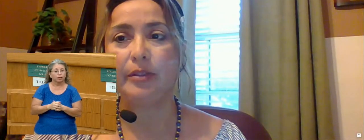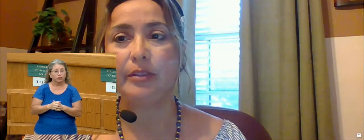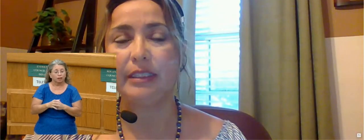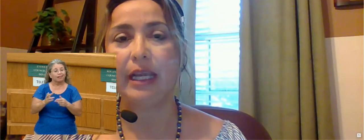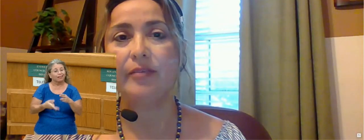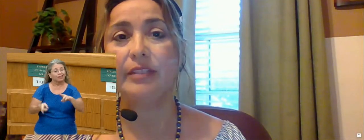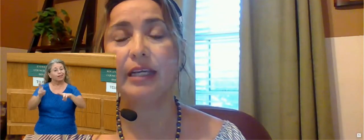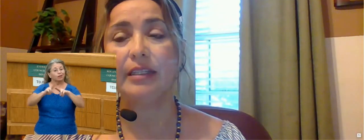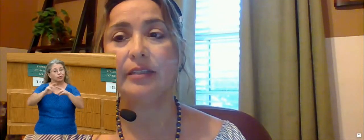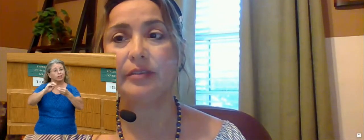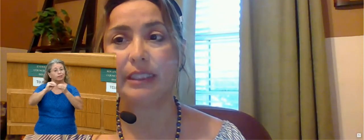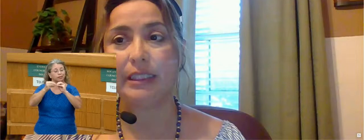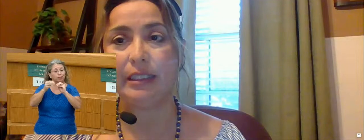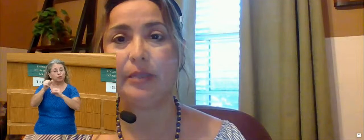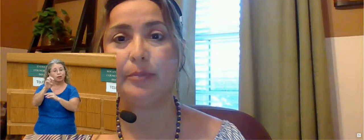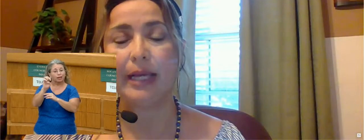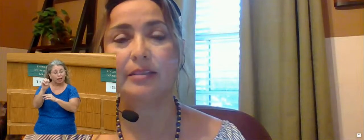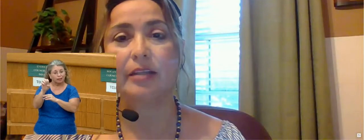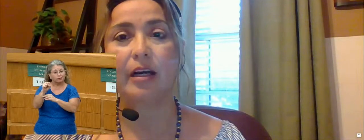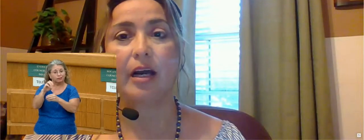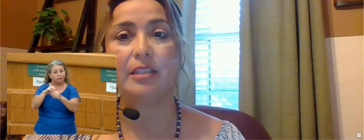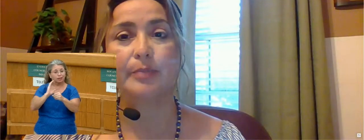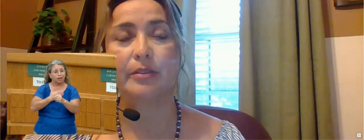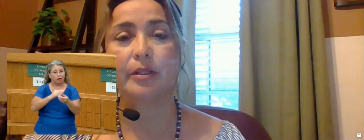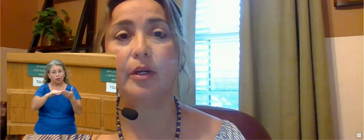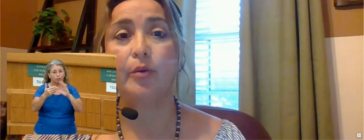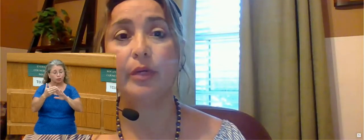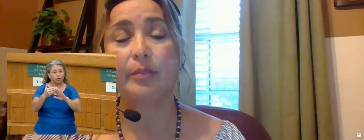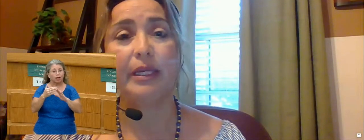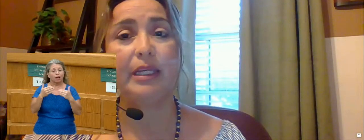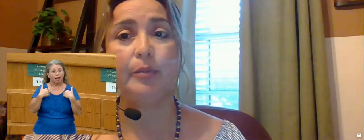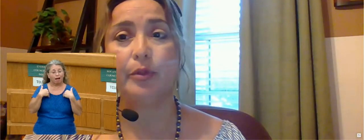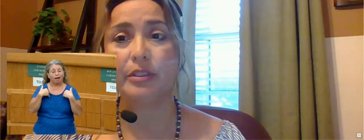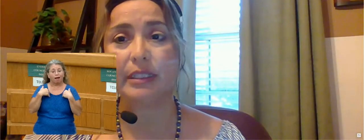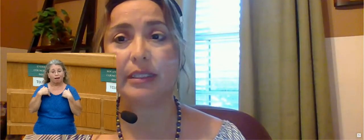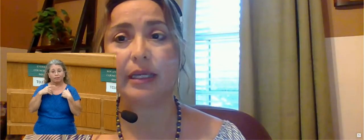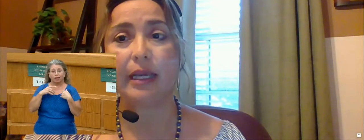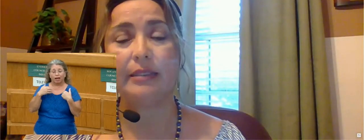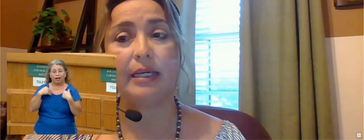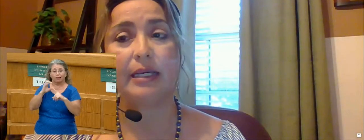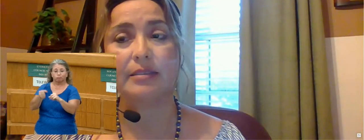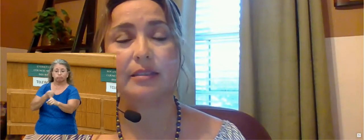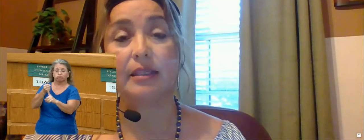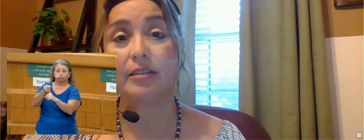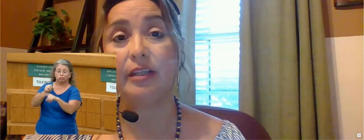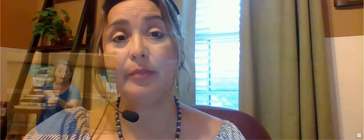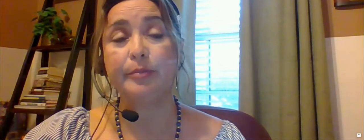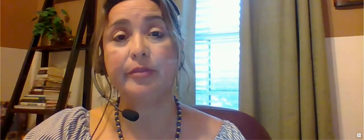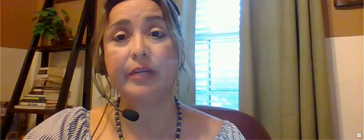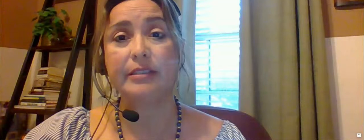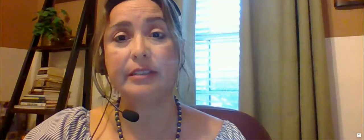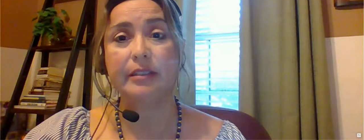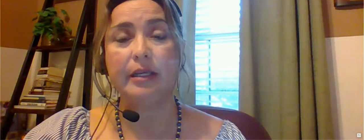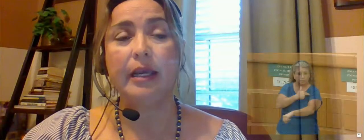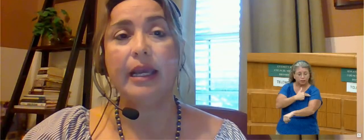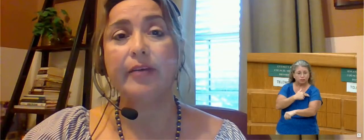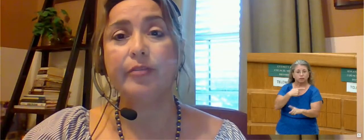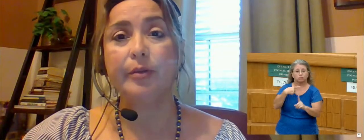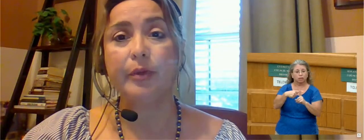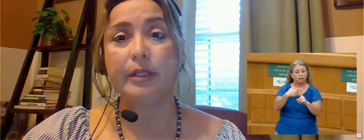increased number of cases in our community have negatively impacted our hospitals with many more sick and deaths that could have been